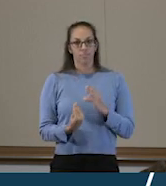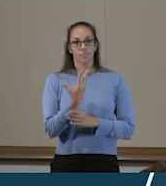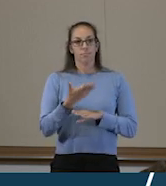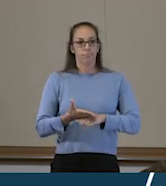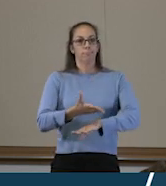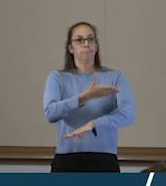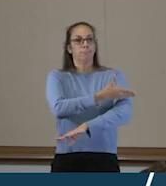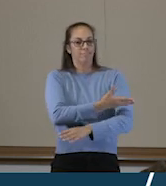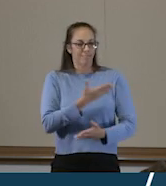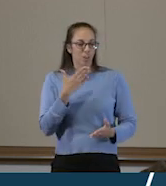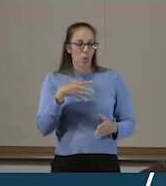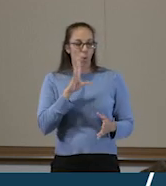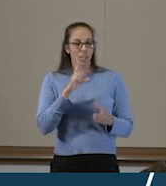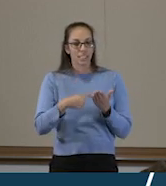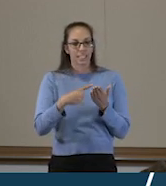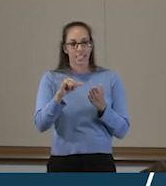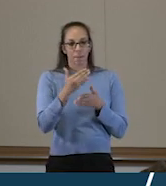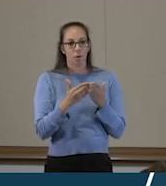second.